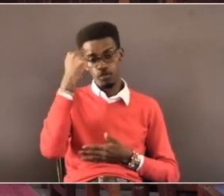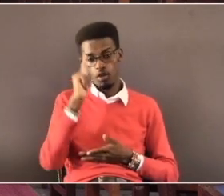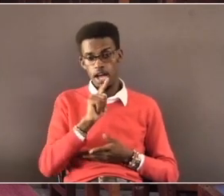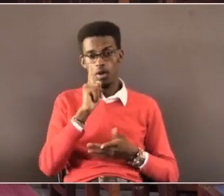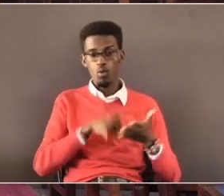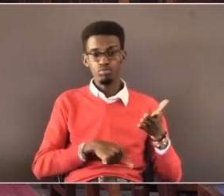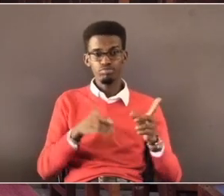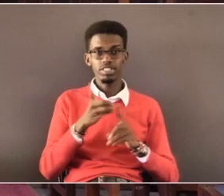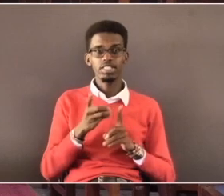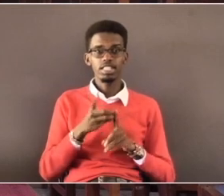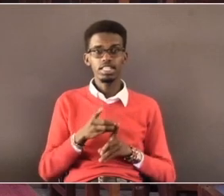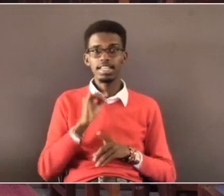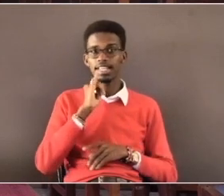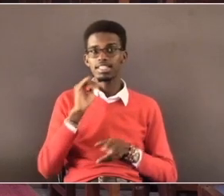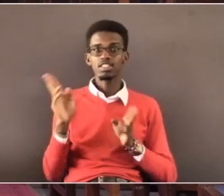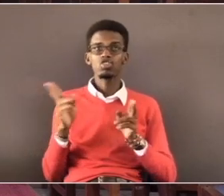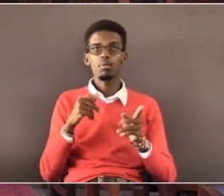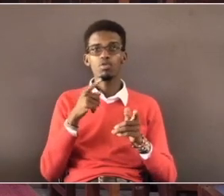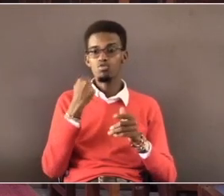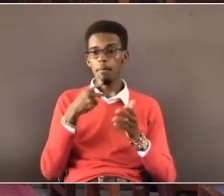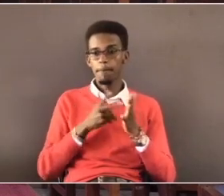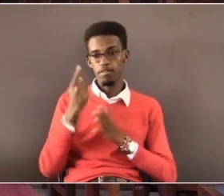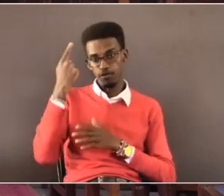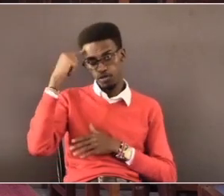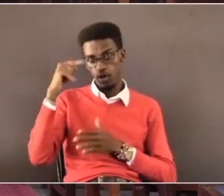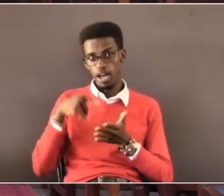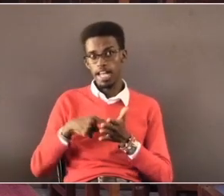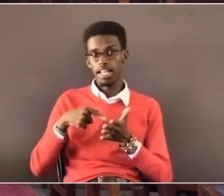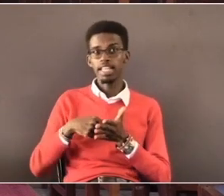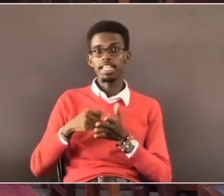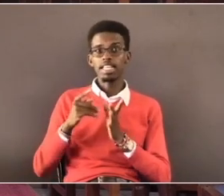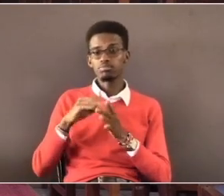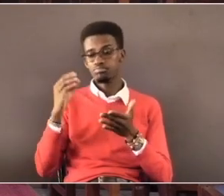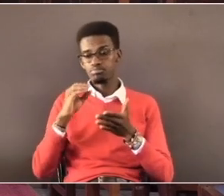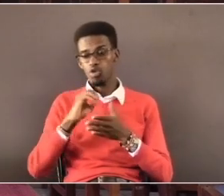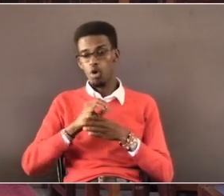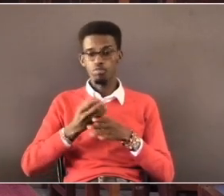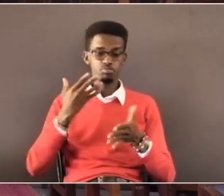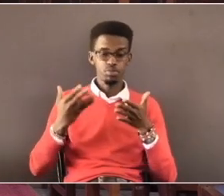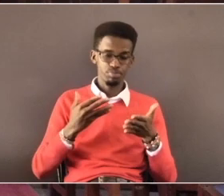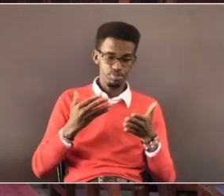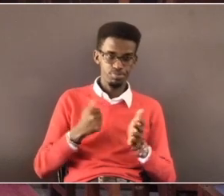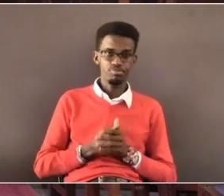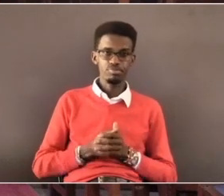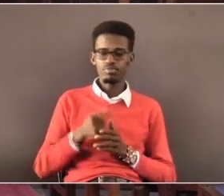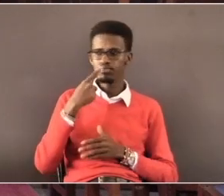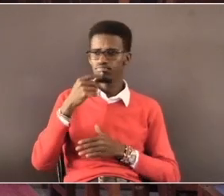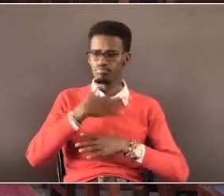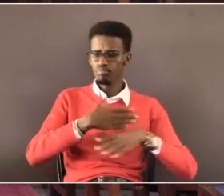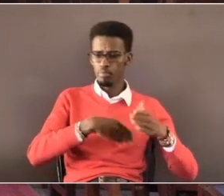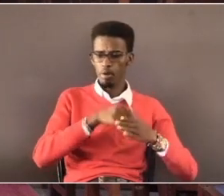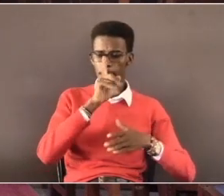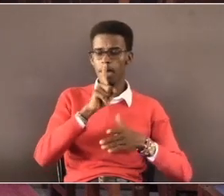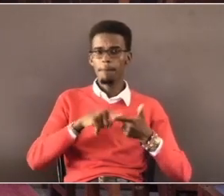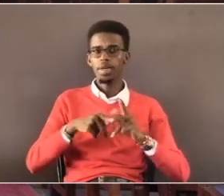date is usually the one who pays for it, unless otherwise stated. So already boundaries need to be set